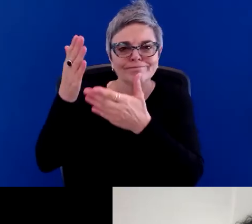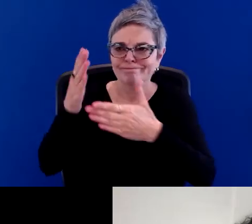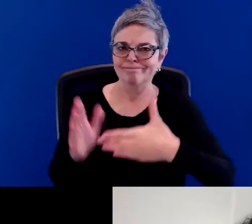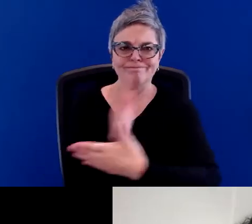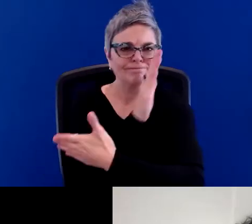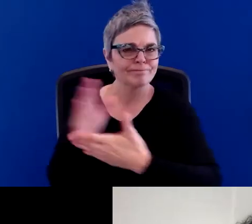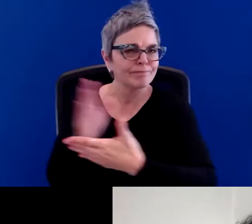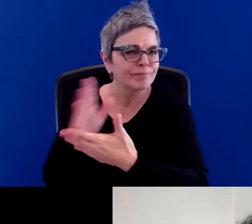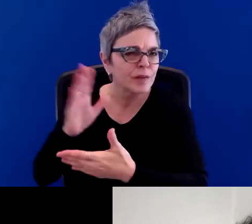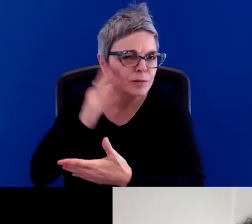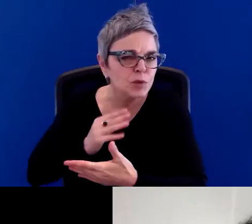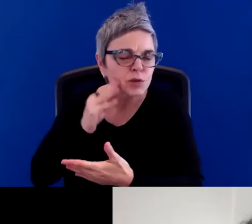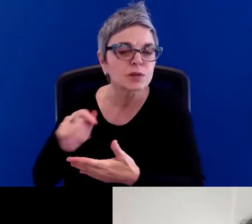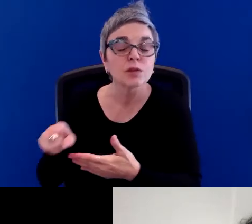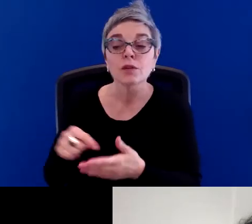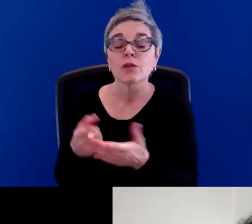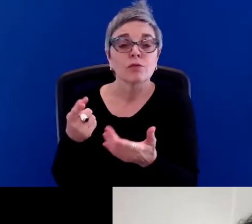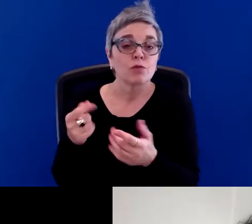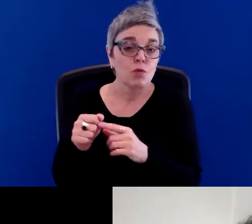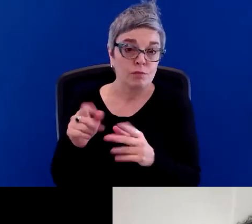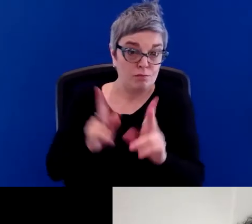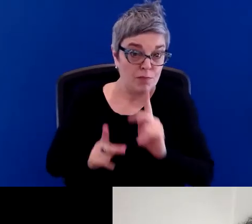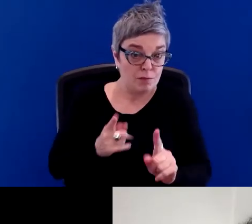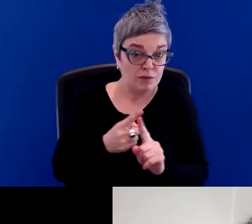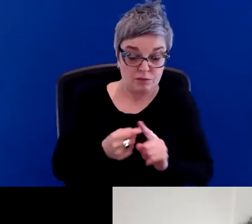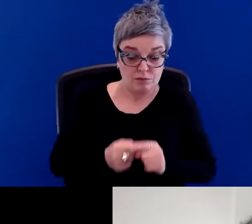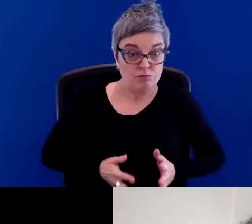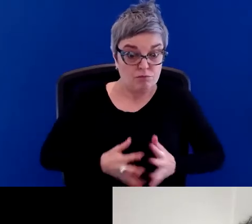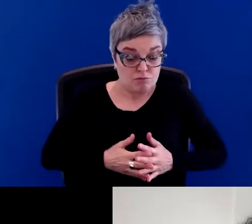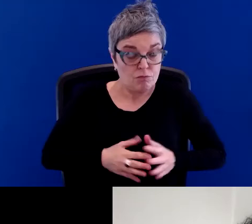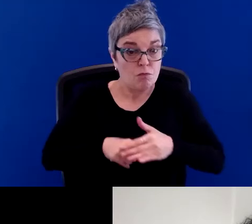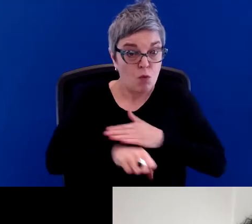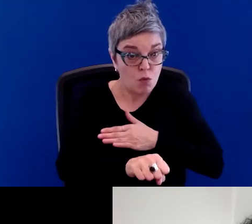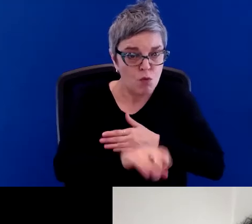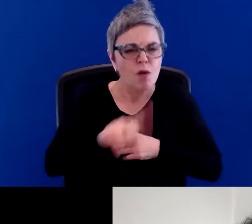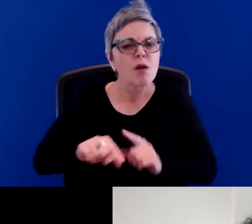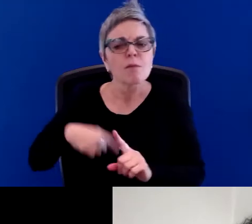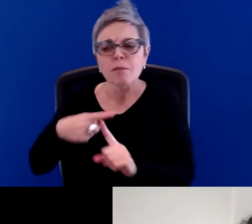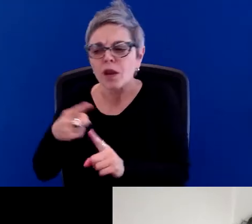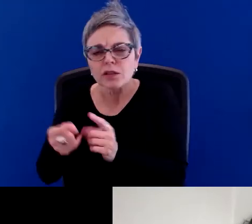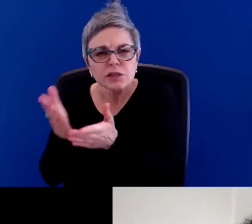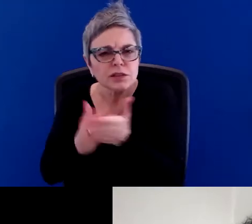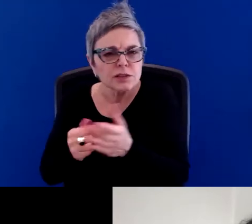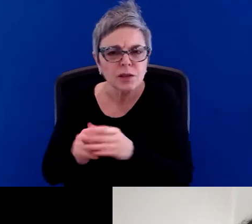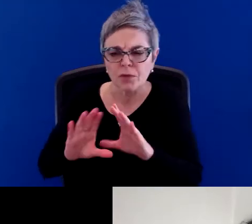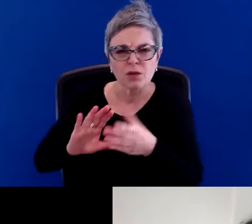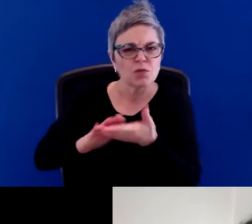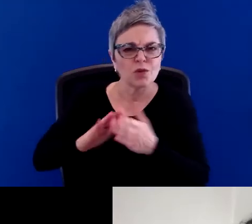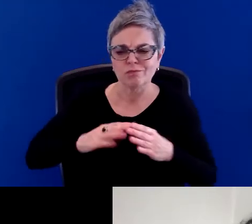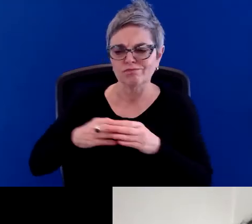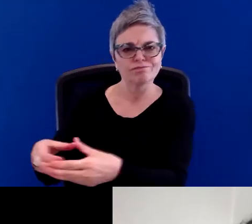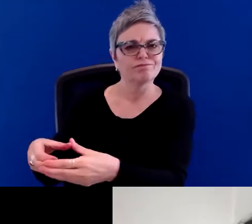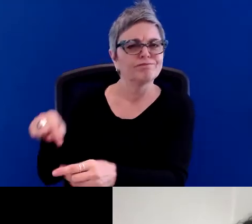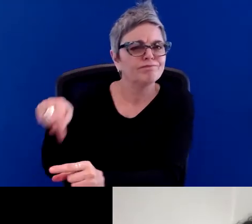for birthing individuals, but also for minoritized communities that were subjected to multiple violences.